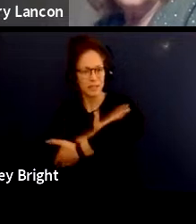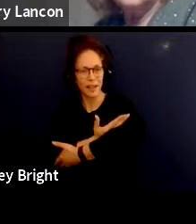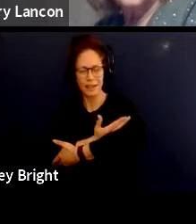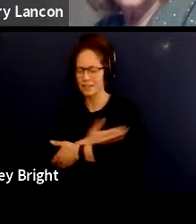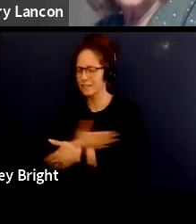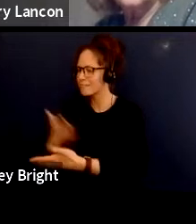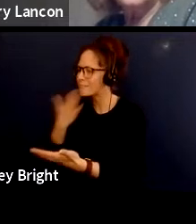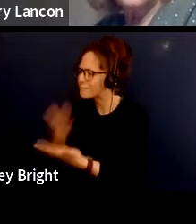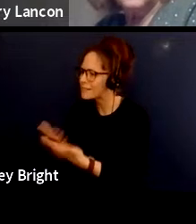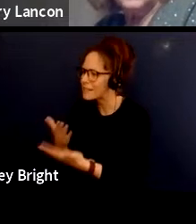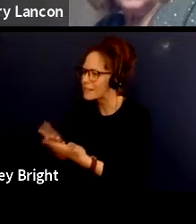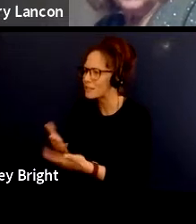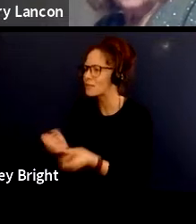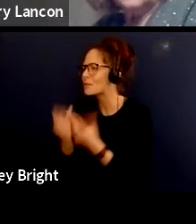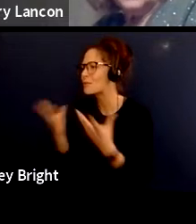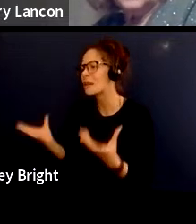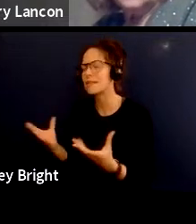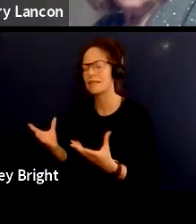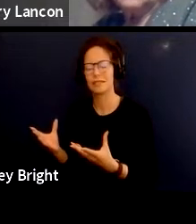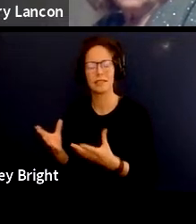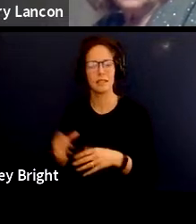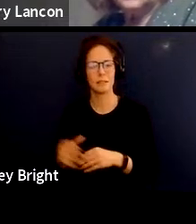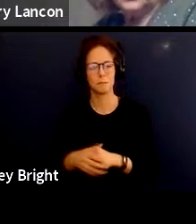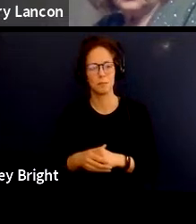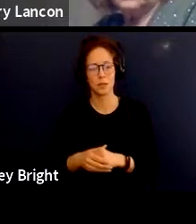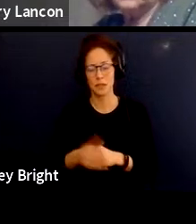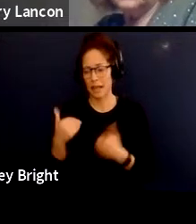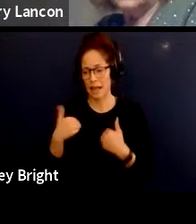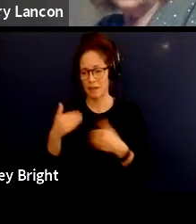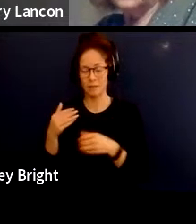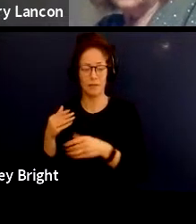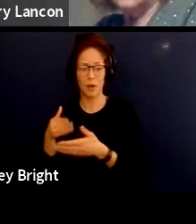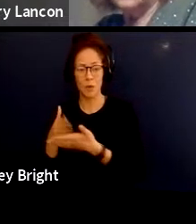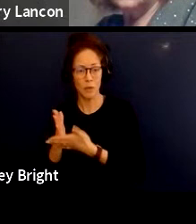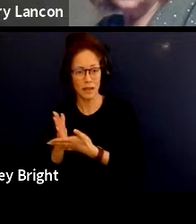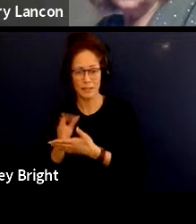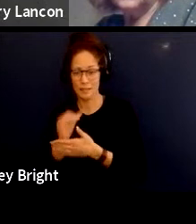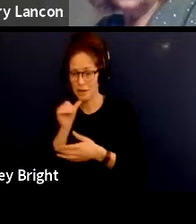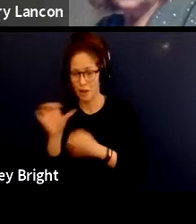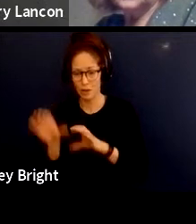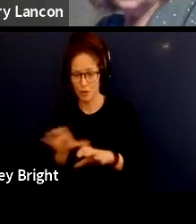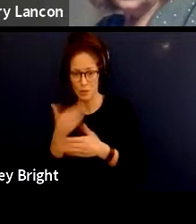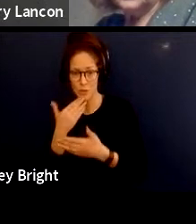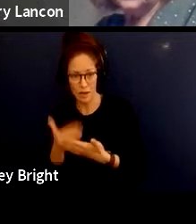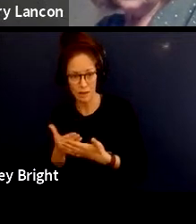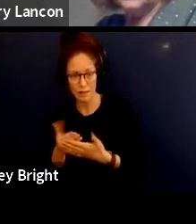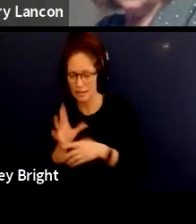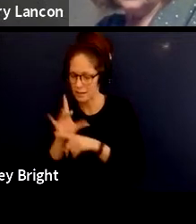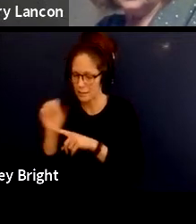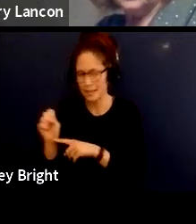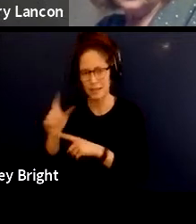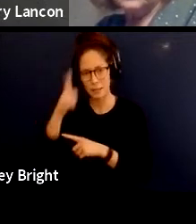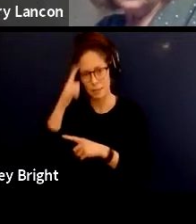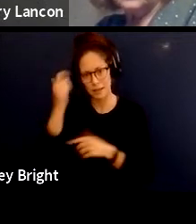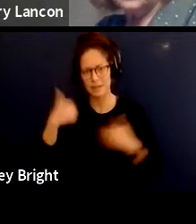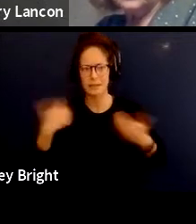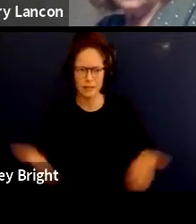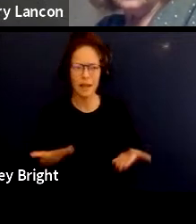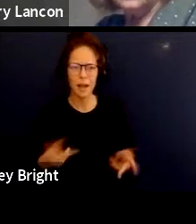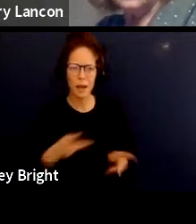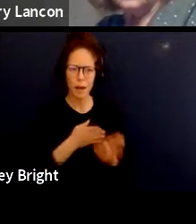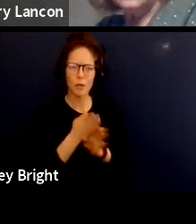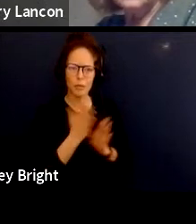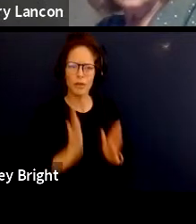me on everything and saying, for anybody who has a right to not do well, you know, it's amazing because I show up, I'm a